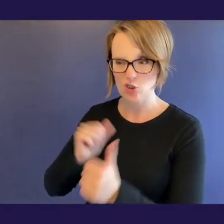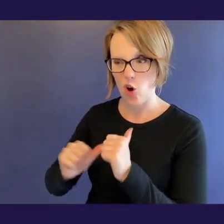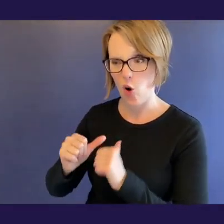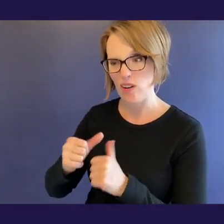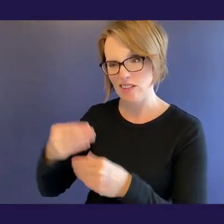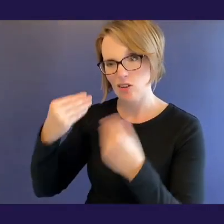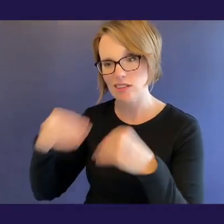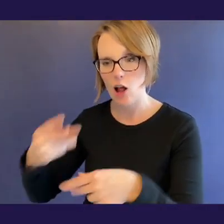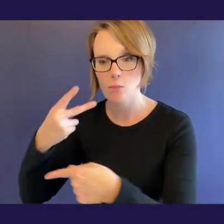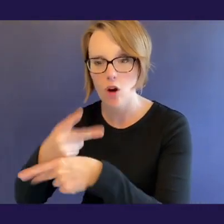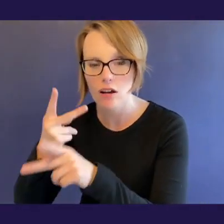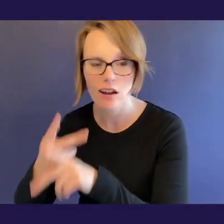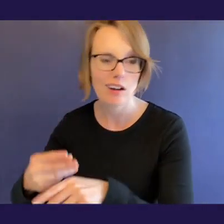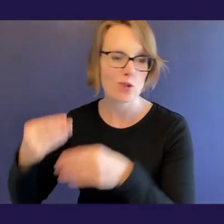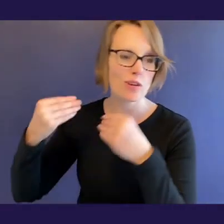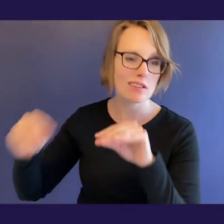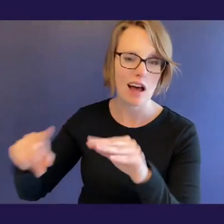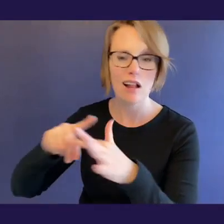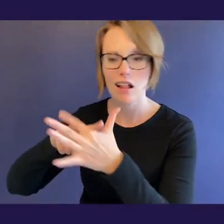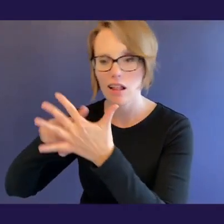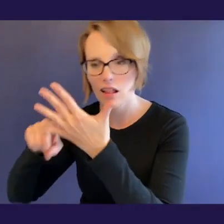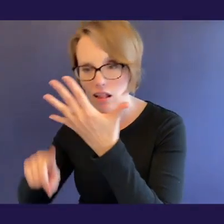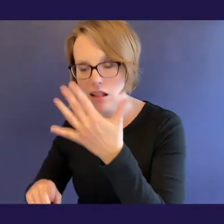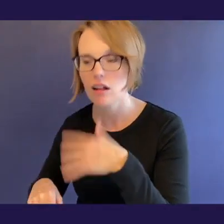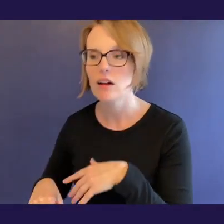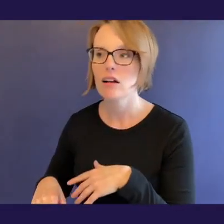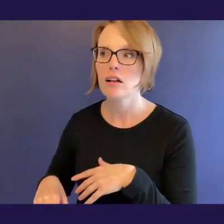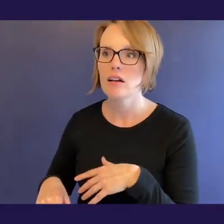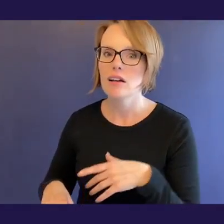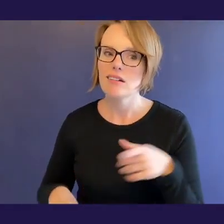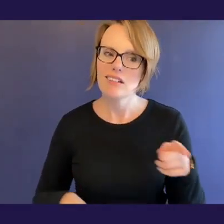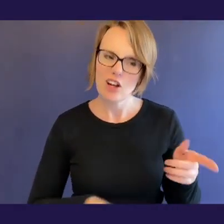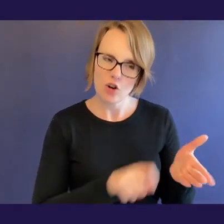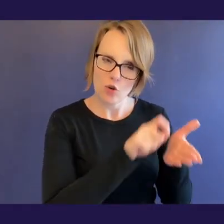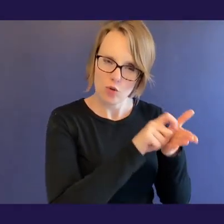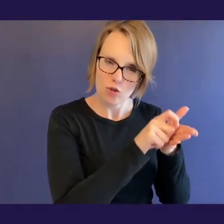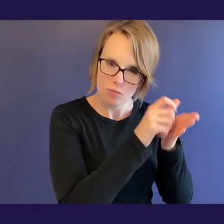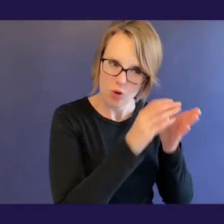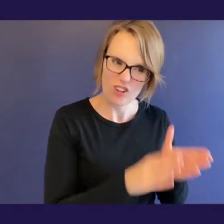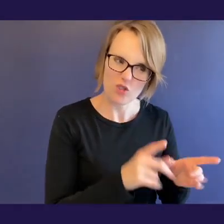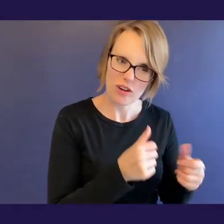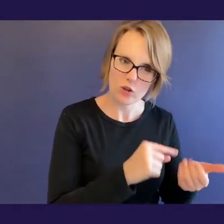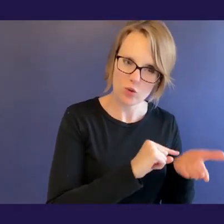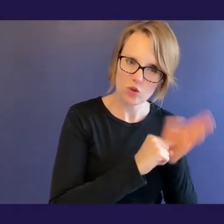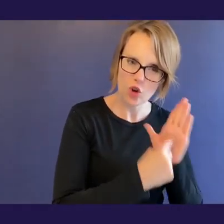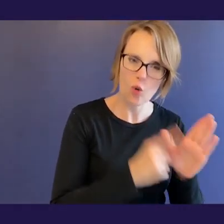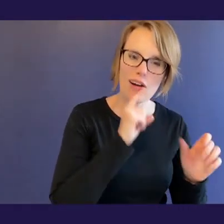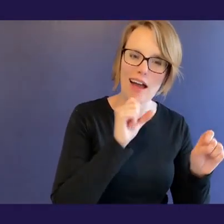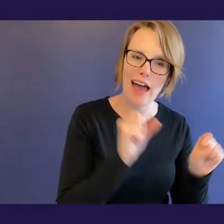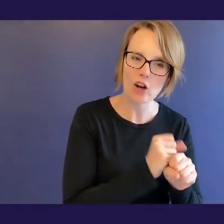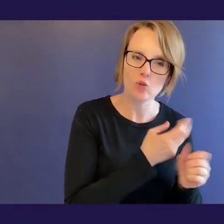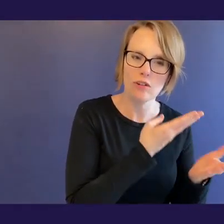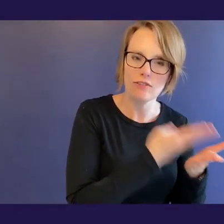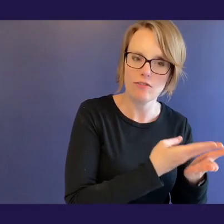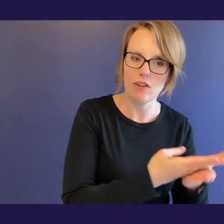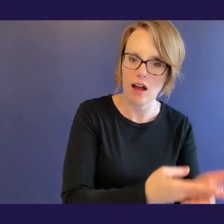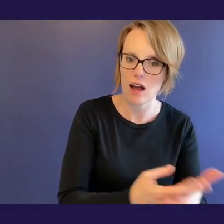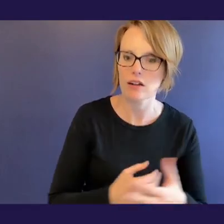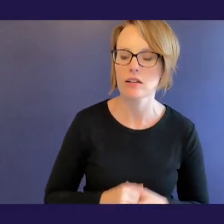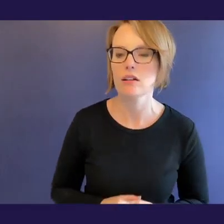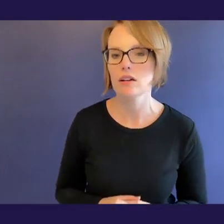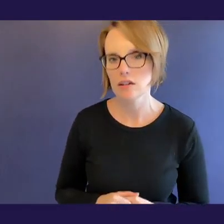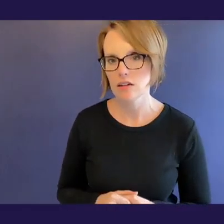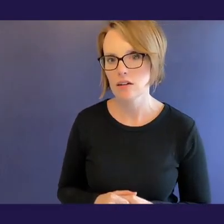really facilitate those voices within the journalism committee, grappling with those ethics and amplify the results of that and